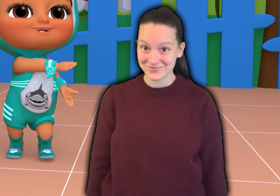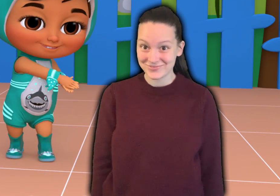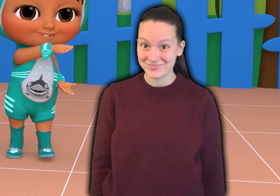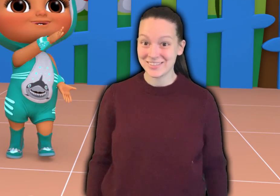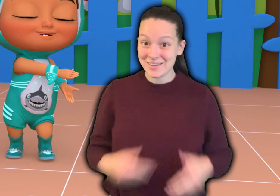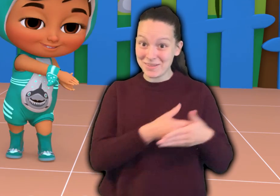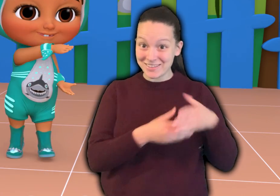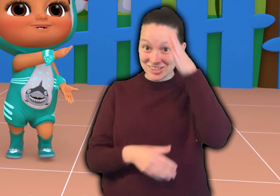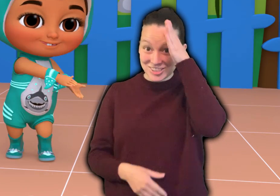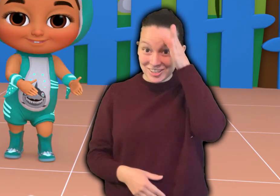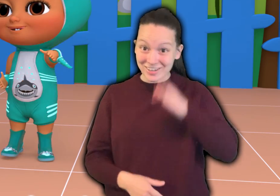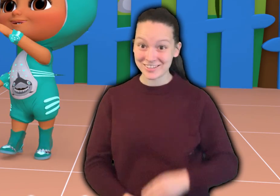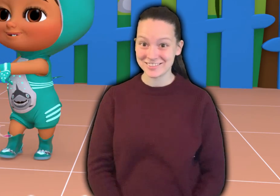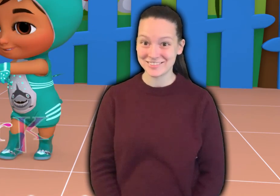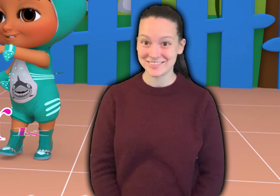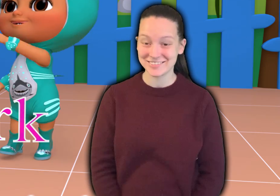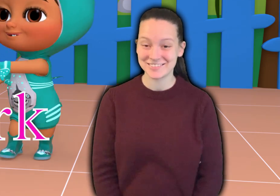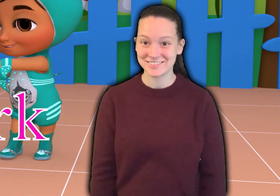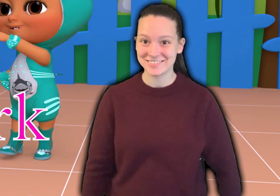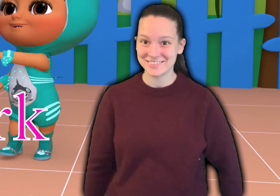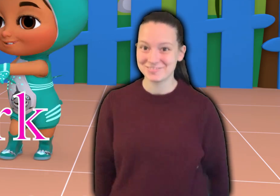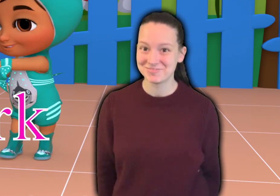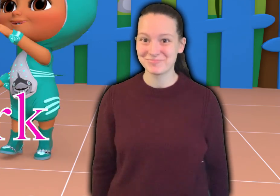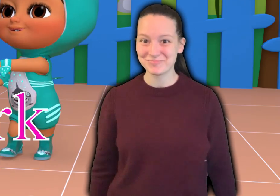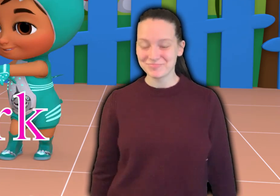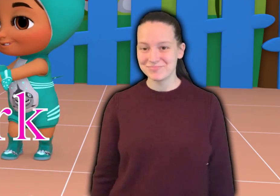after baby Shar